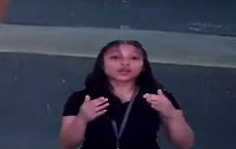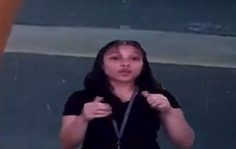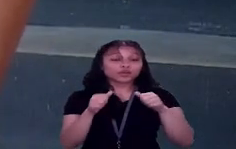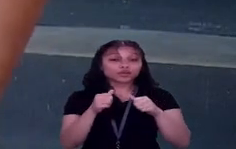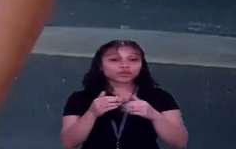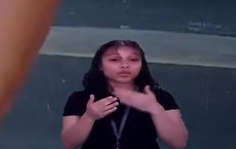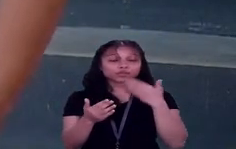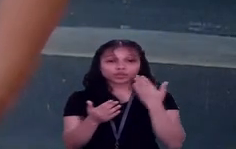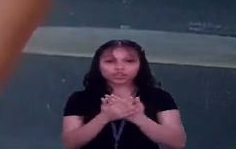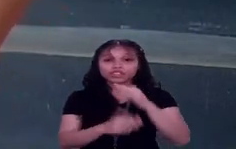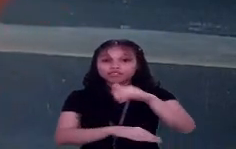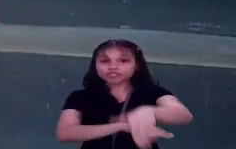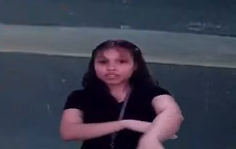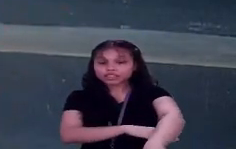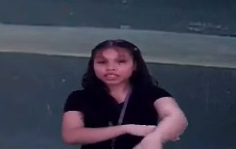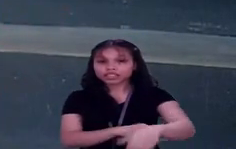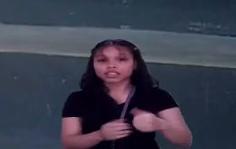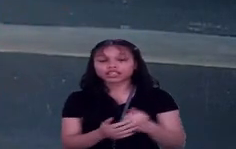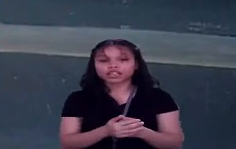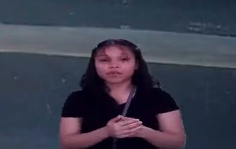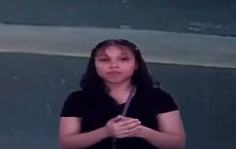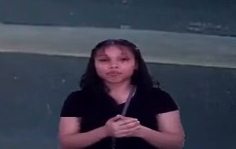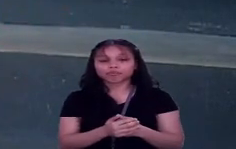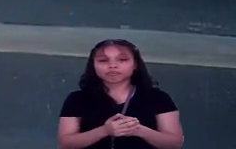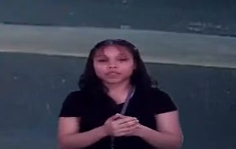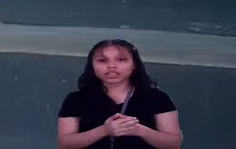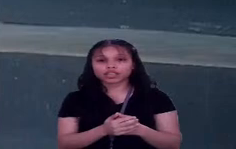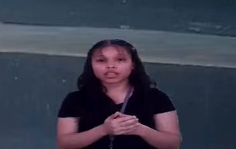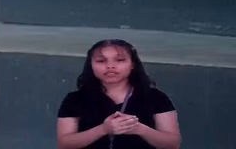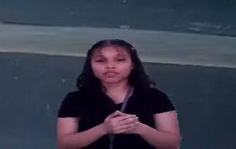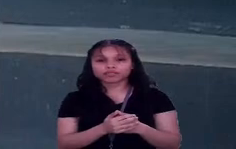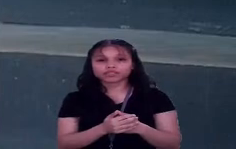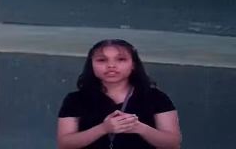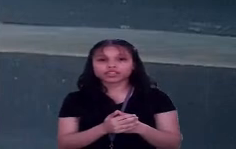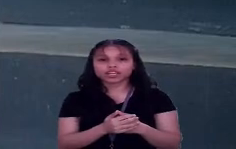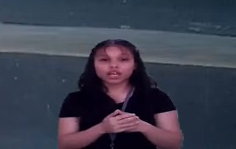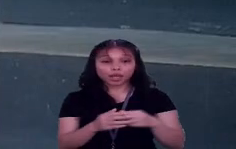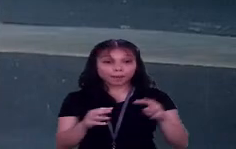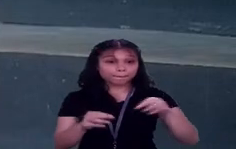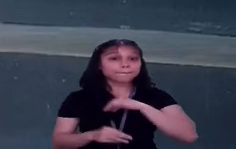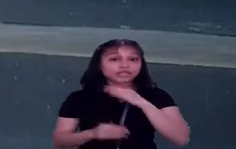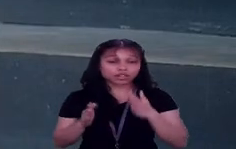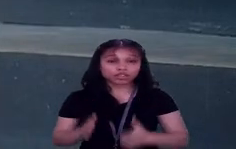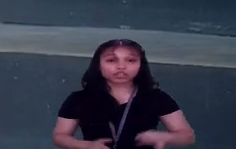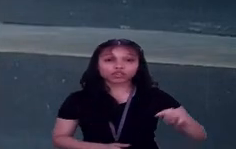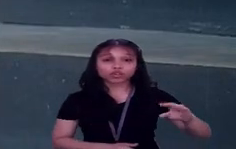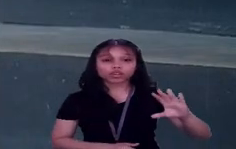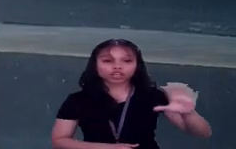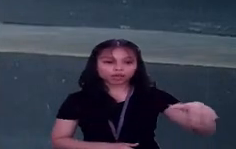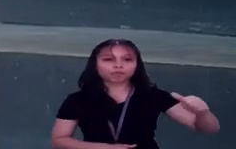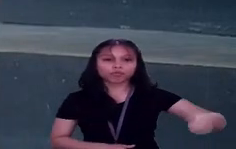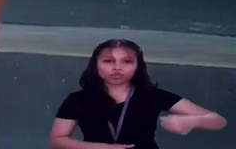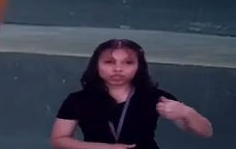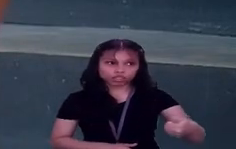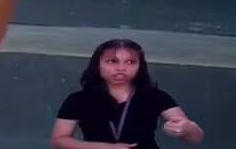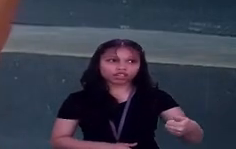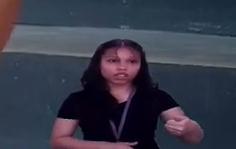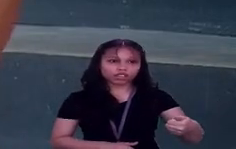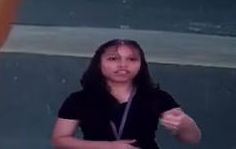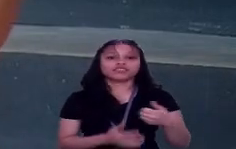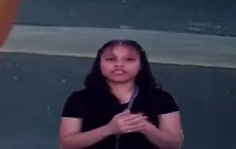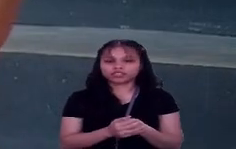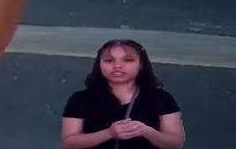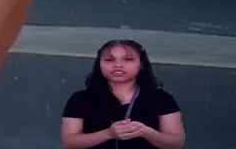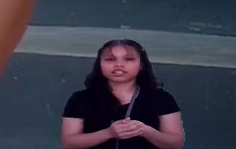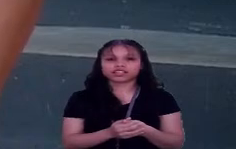Good evening to everyone. Brother Permar Garcia po, your missionary to Pailin, Cambodia. Ascending Church, Bethany Baptist Church, Makati,